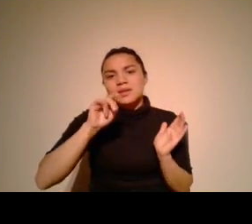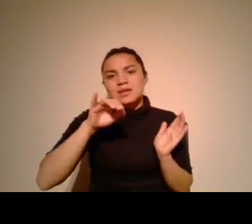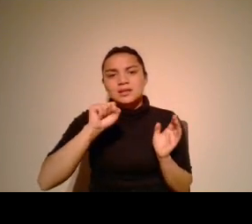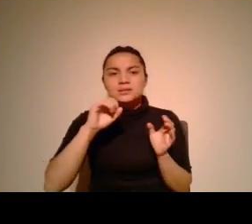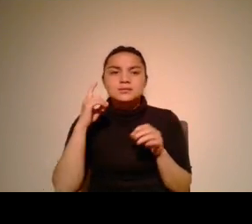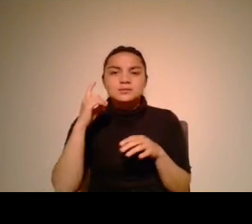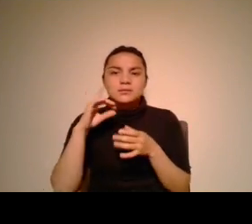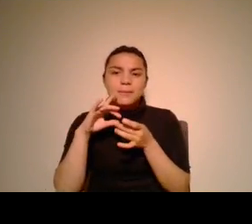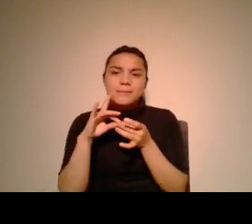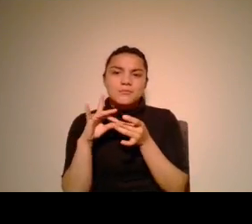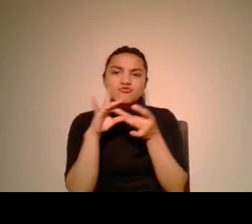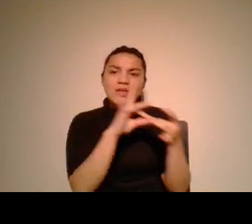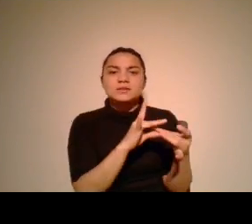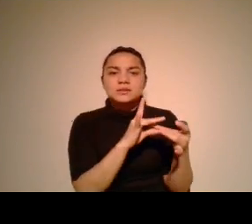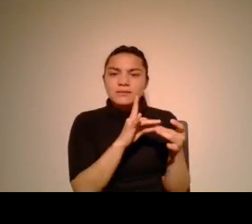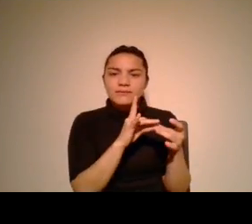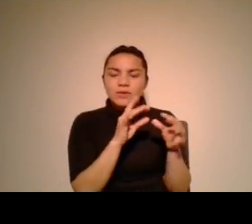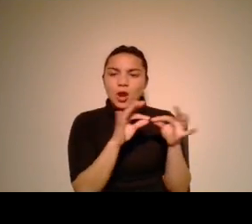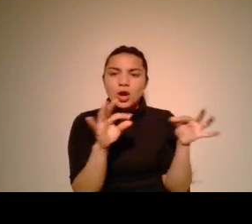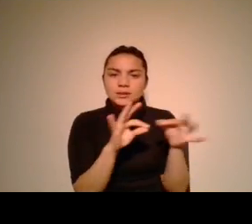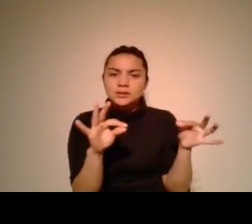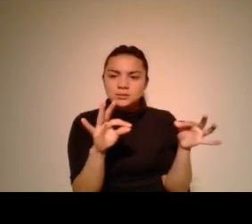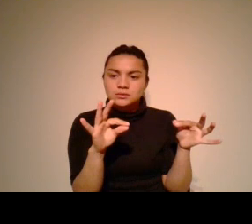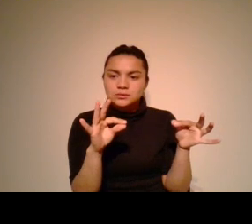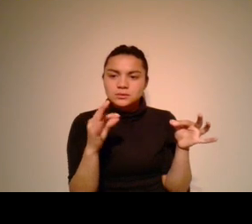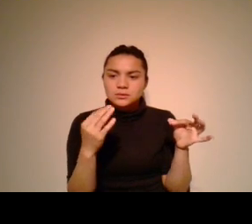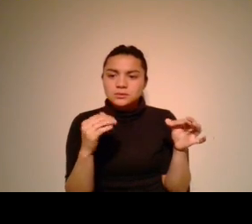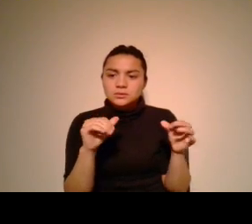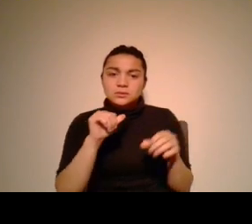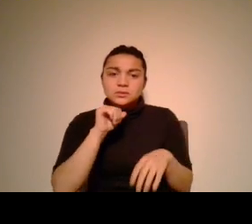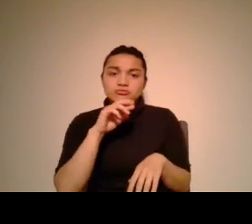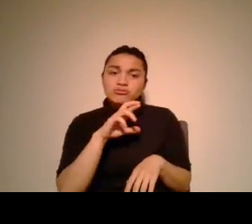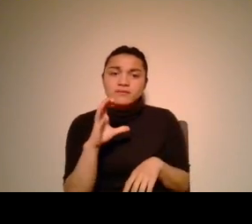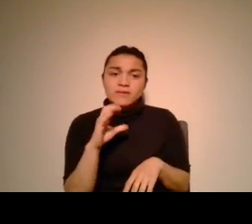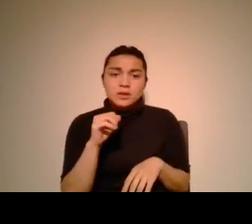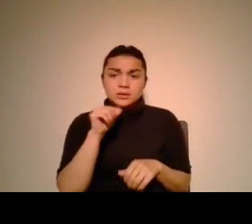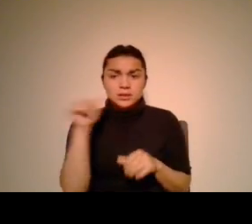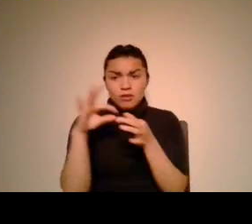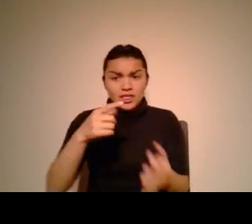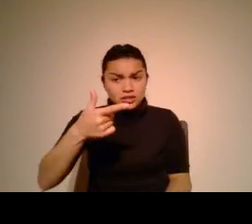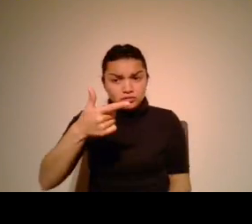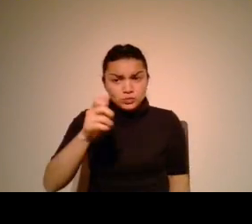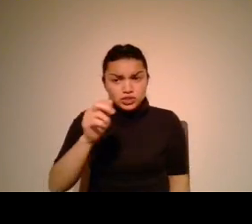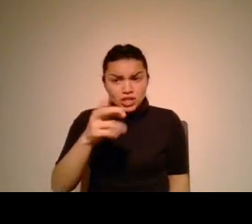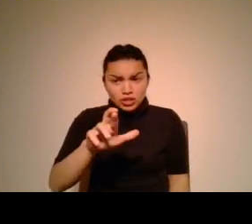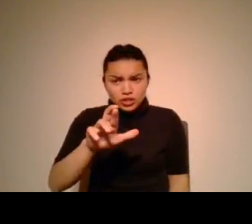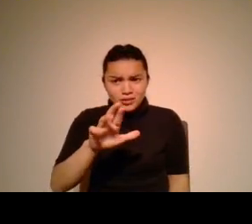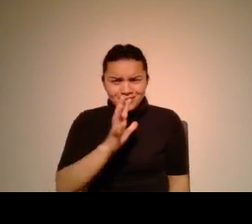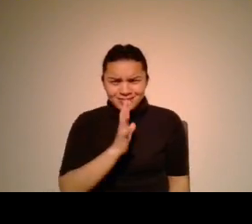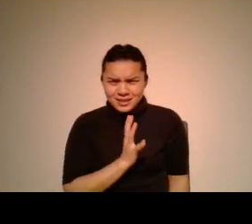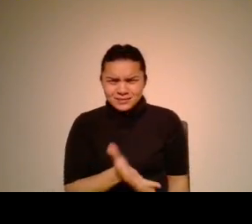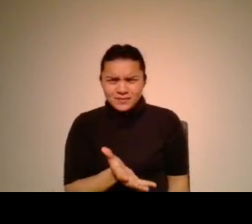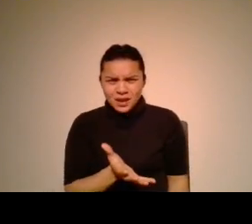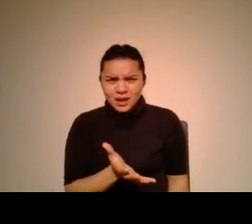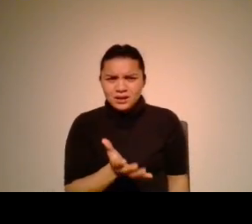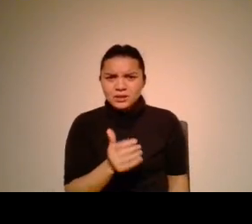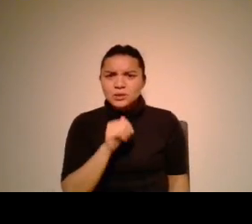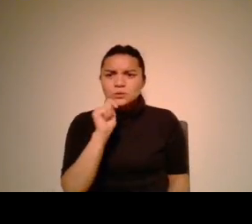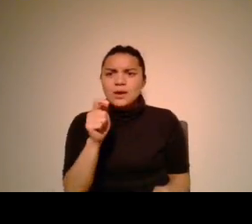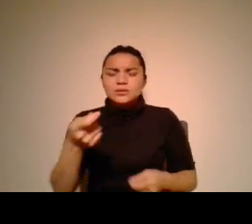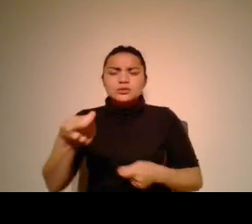and that has nothing to do with gender, then you get to do that. And you don't have to replace your whole sort